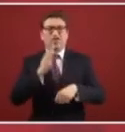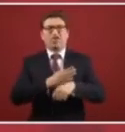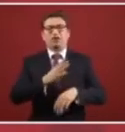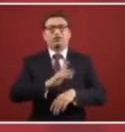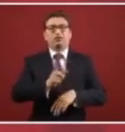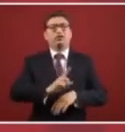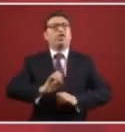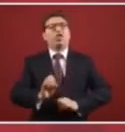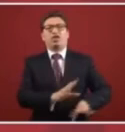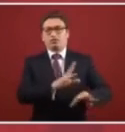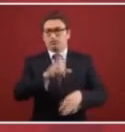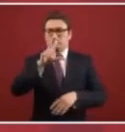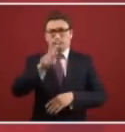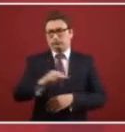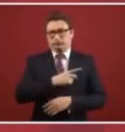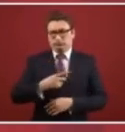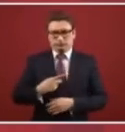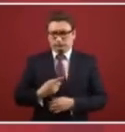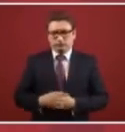Que no